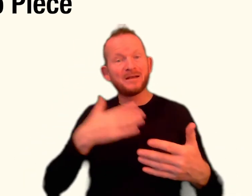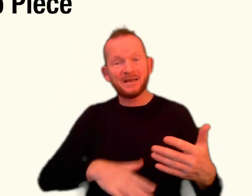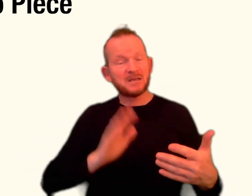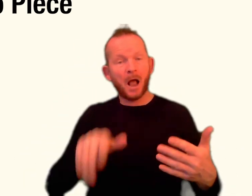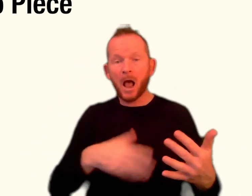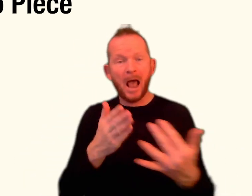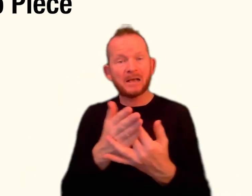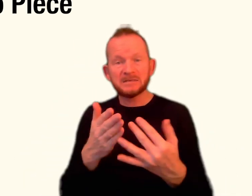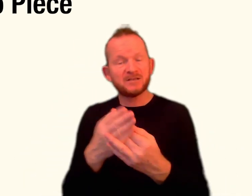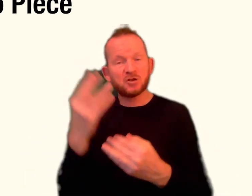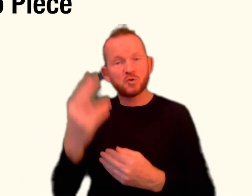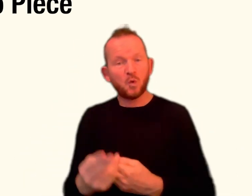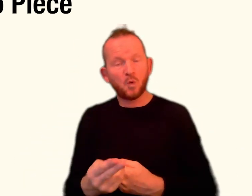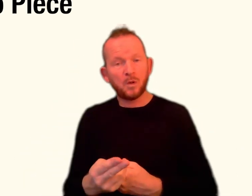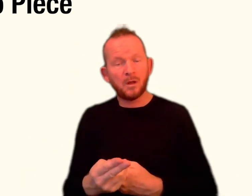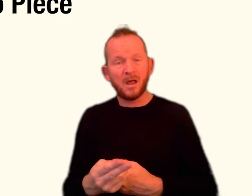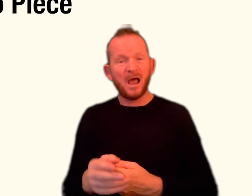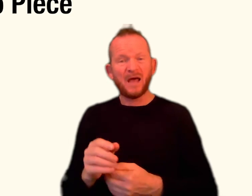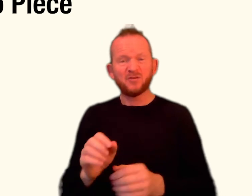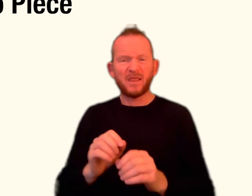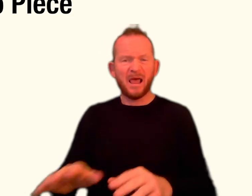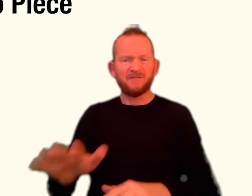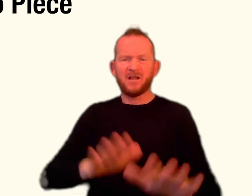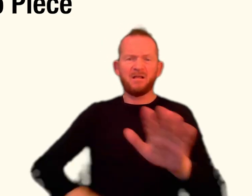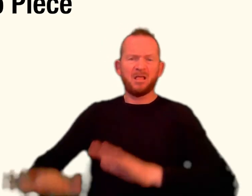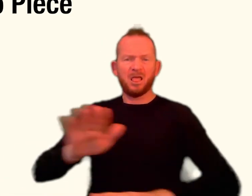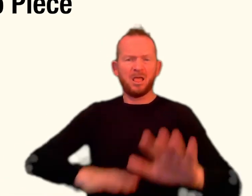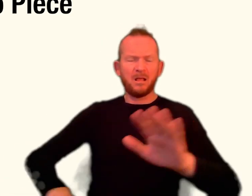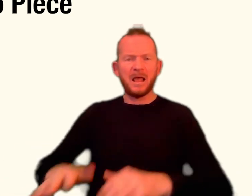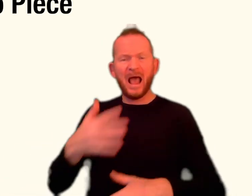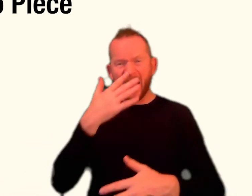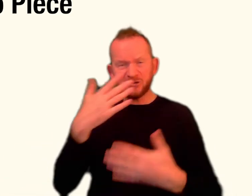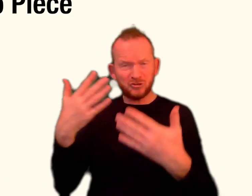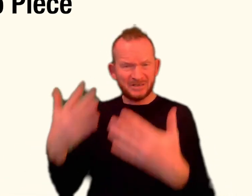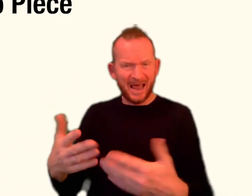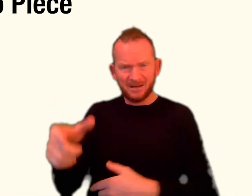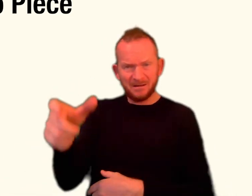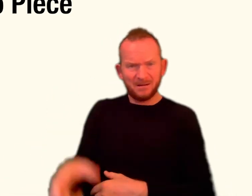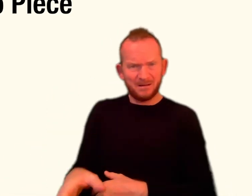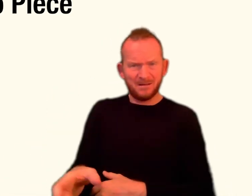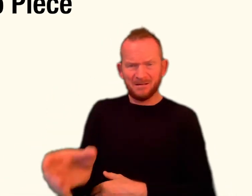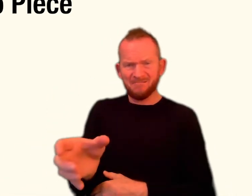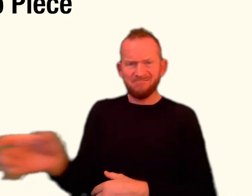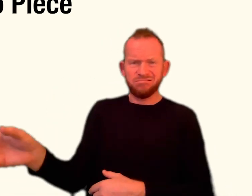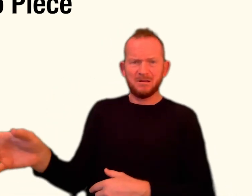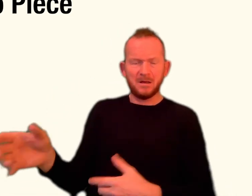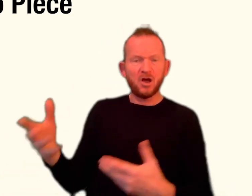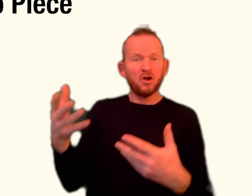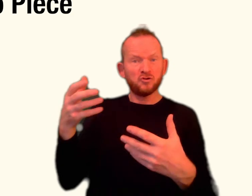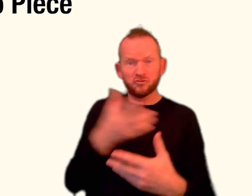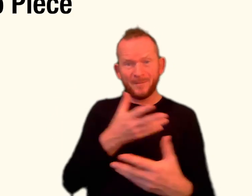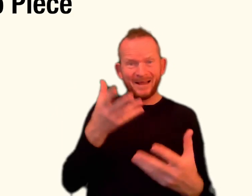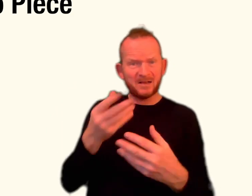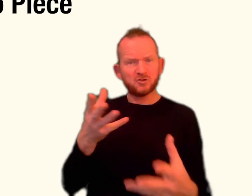and yet they've just been left to flounder. He's 10 and should be getting some kind of